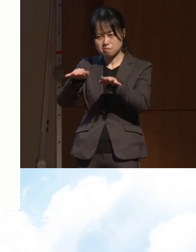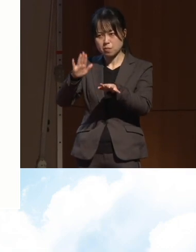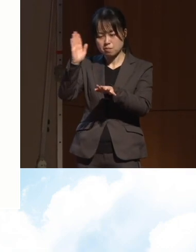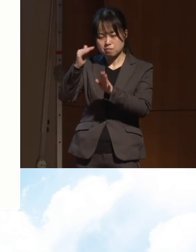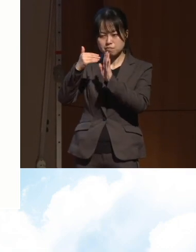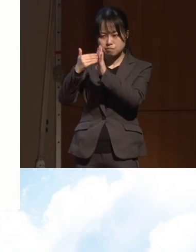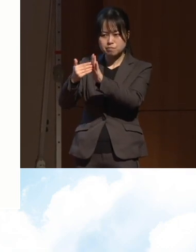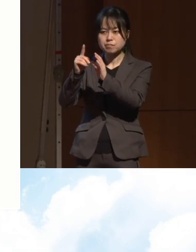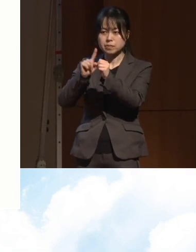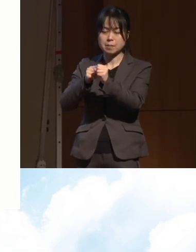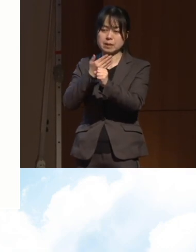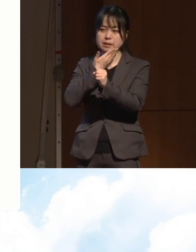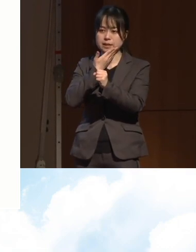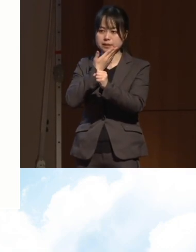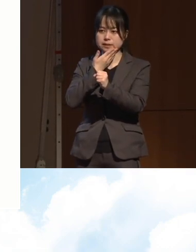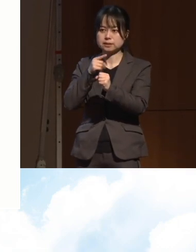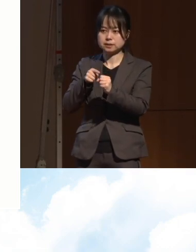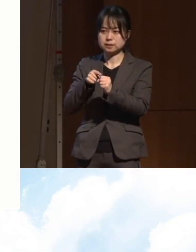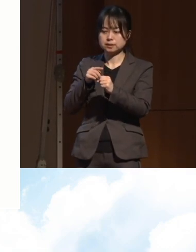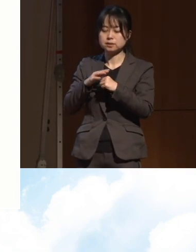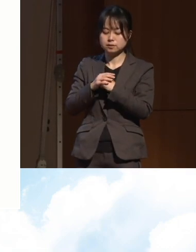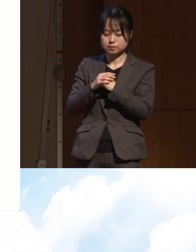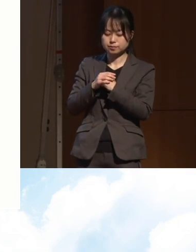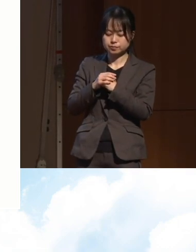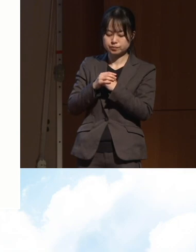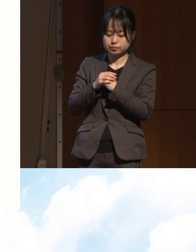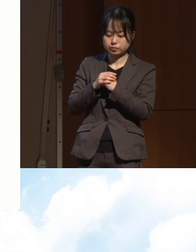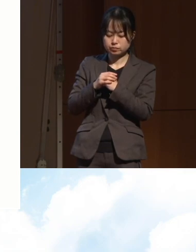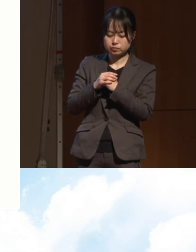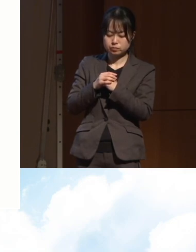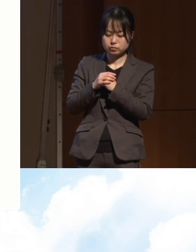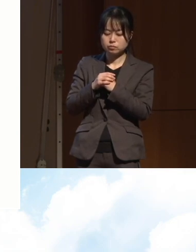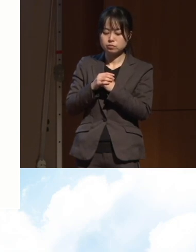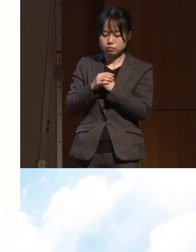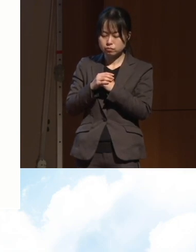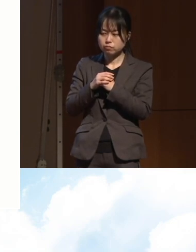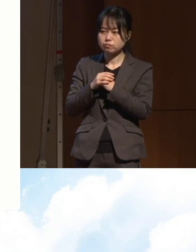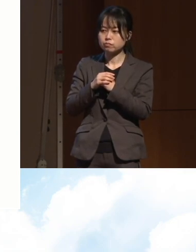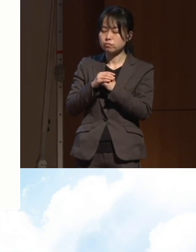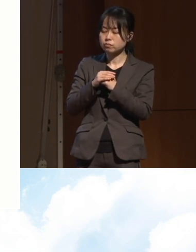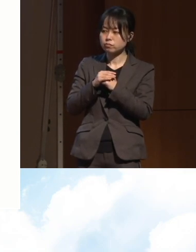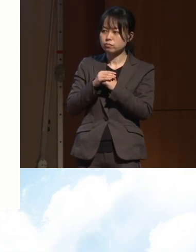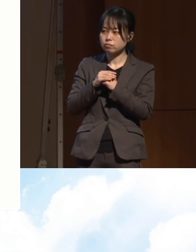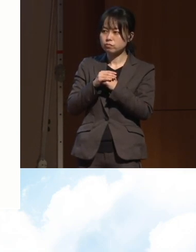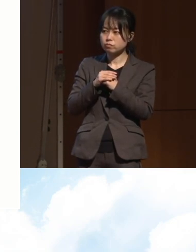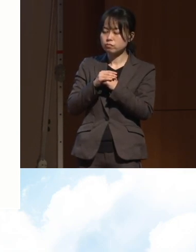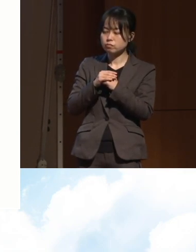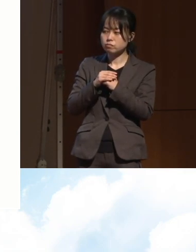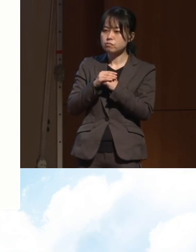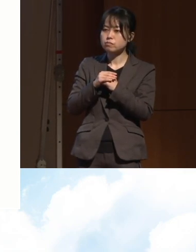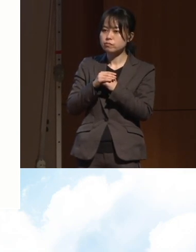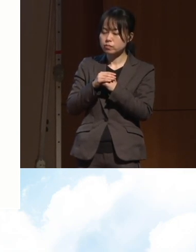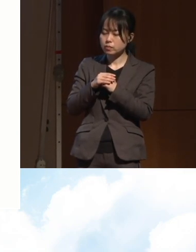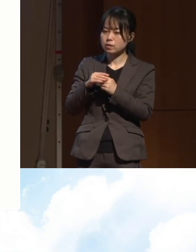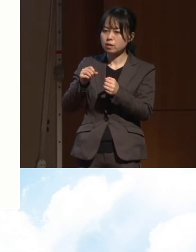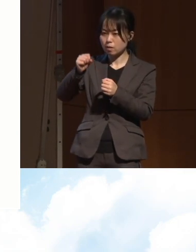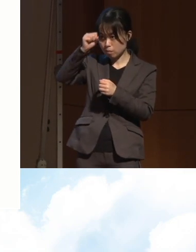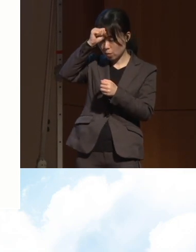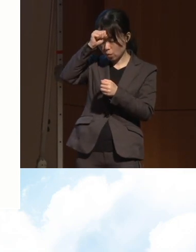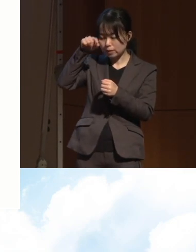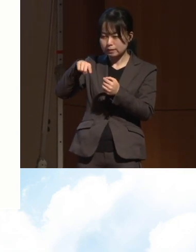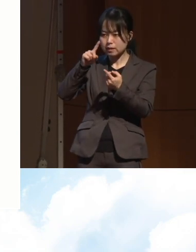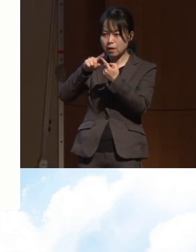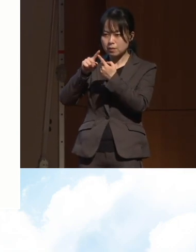shelf that we can choose from depending on what pathogen is emerging. And so, as